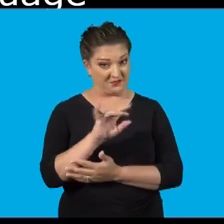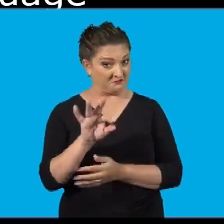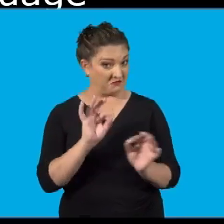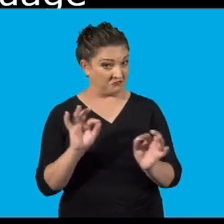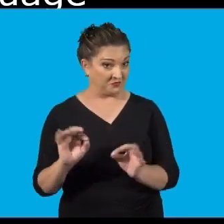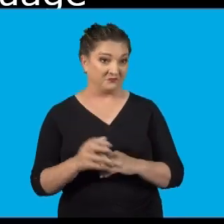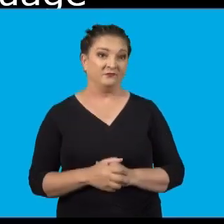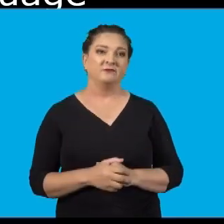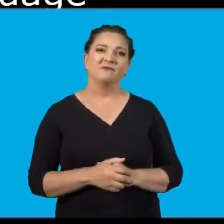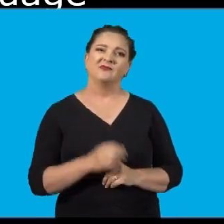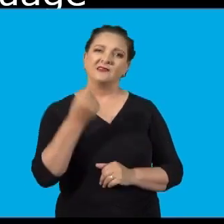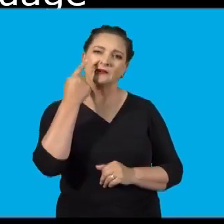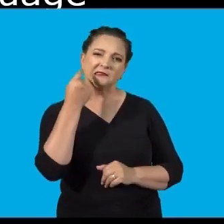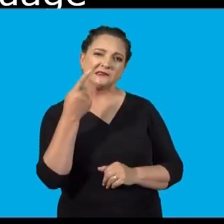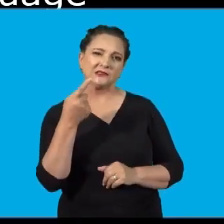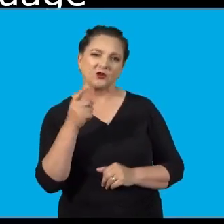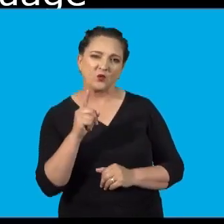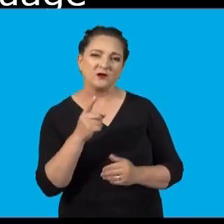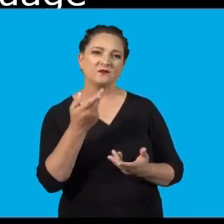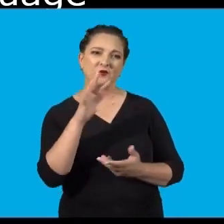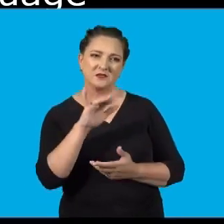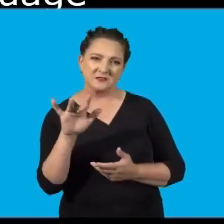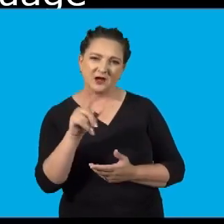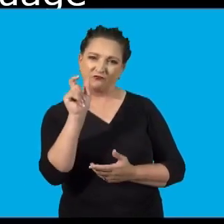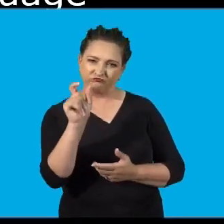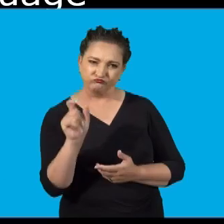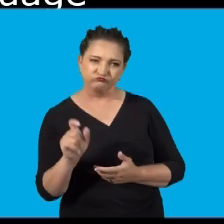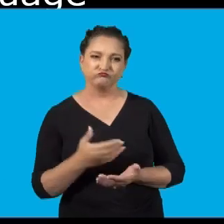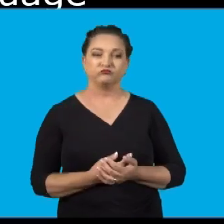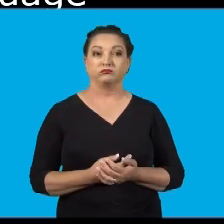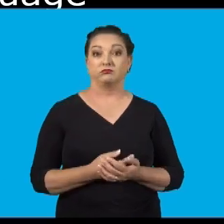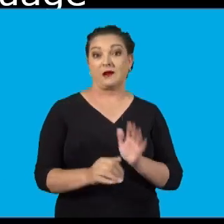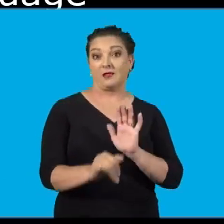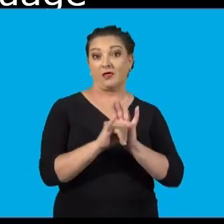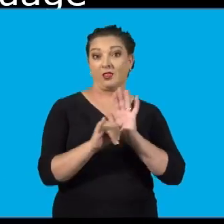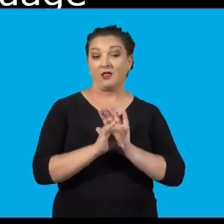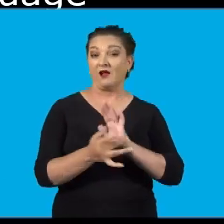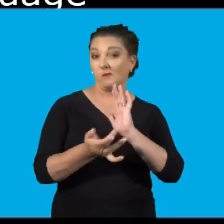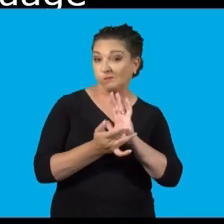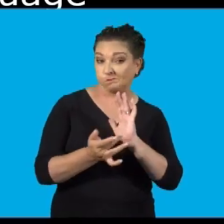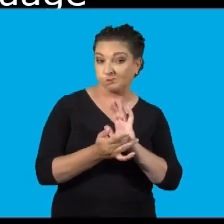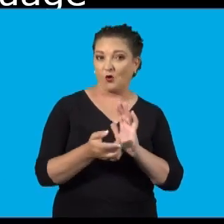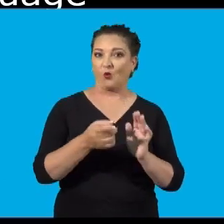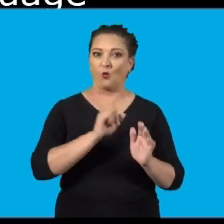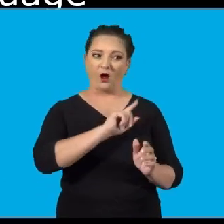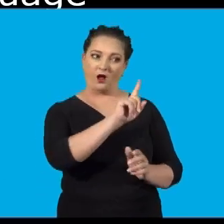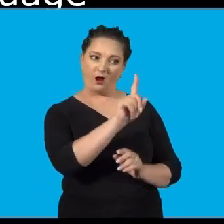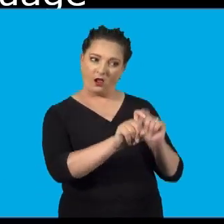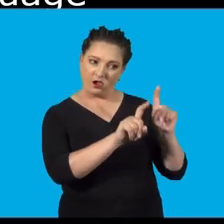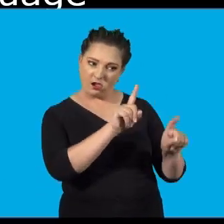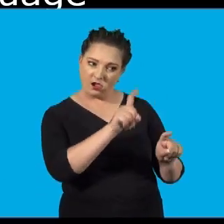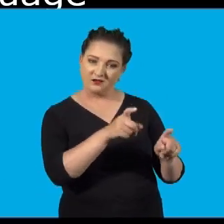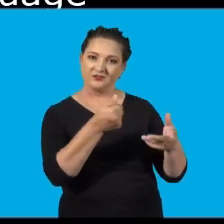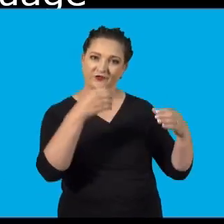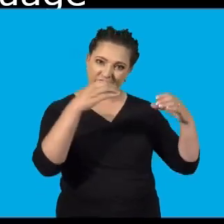spell correctly, understanding and identifying aspects of spelling and vocabulary, identifying techniques to respond to